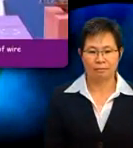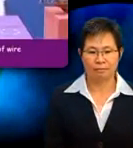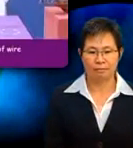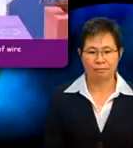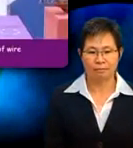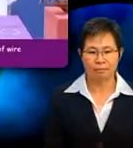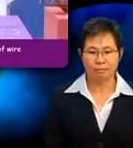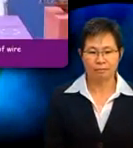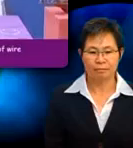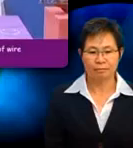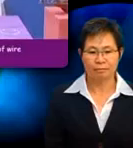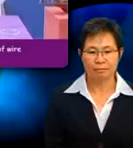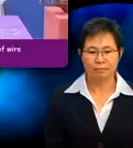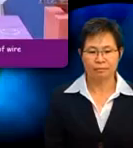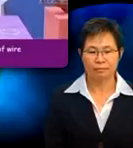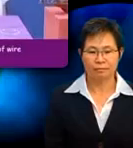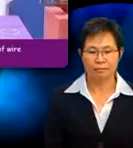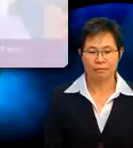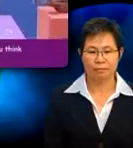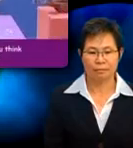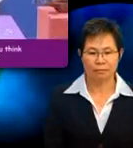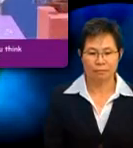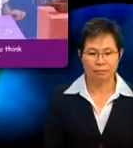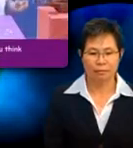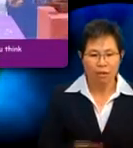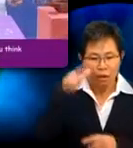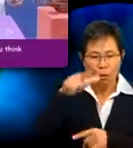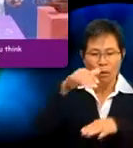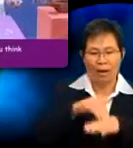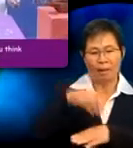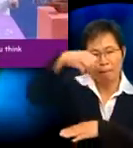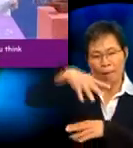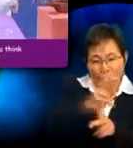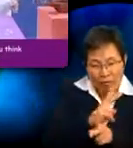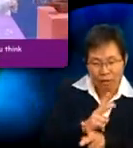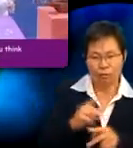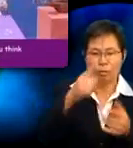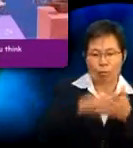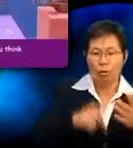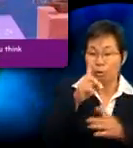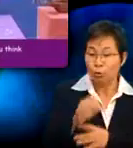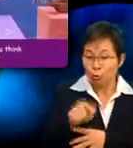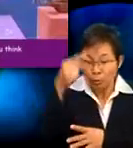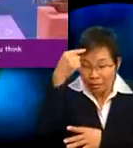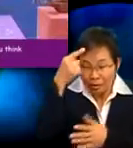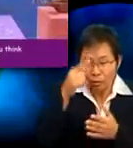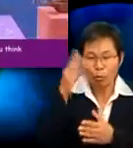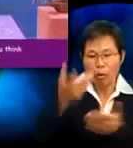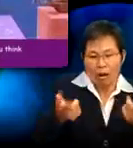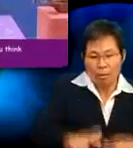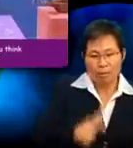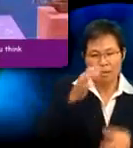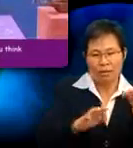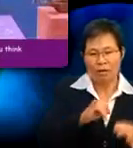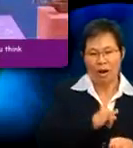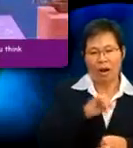wire, and a switch. Look at the bulb carefully. What do you think will